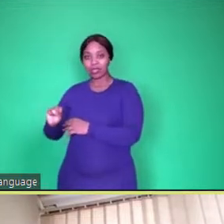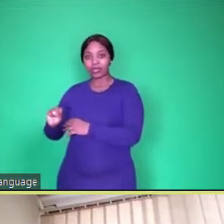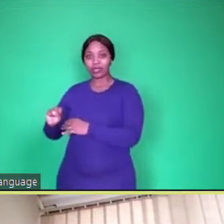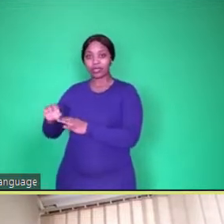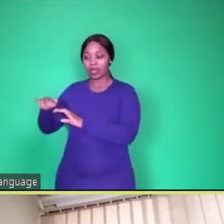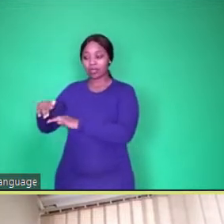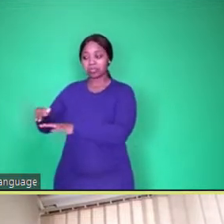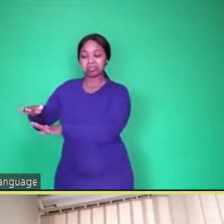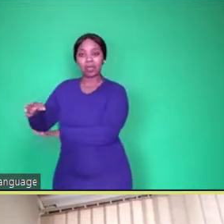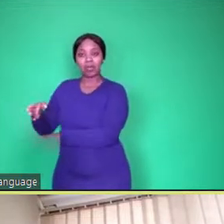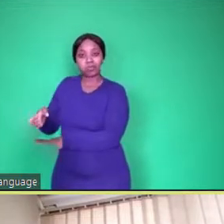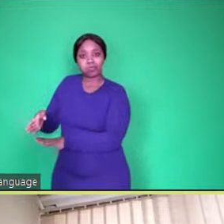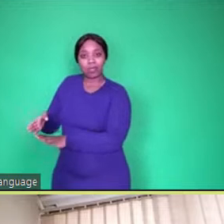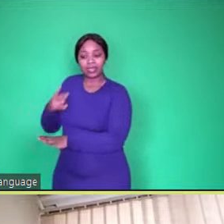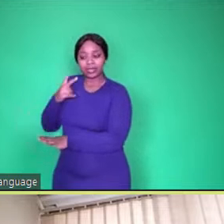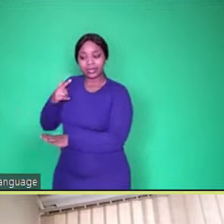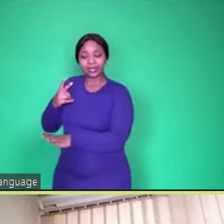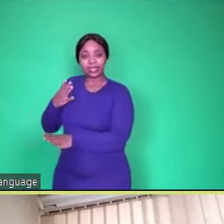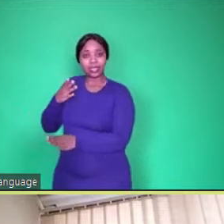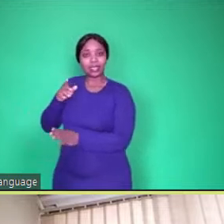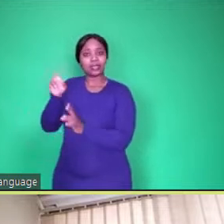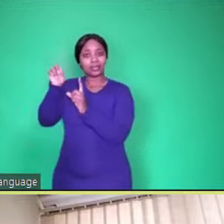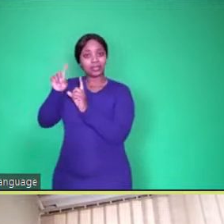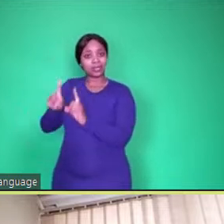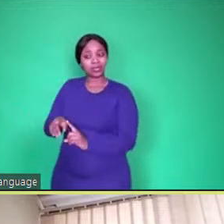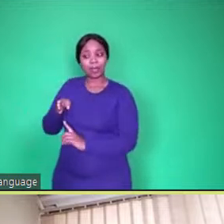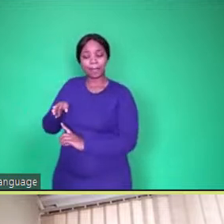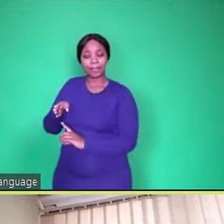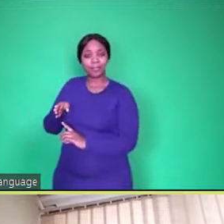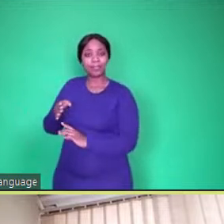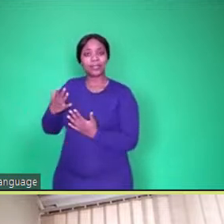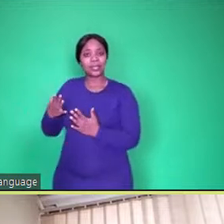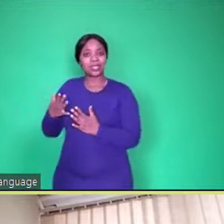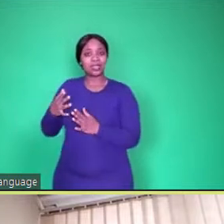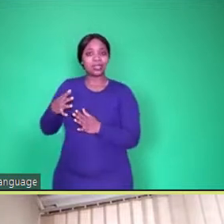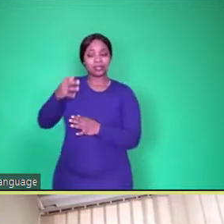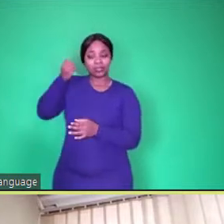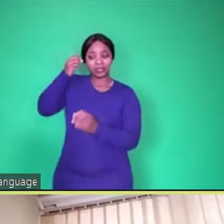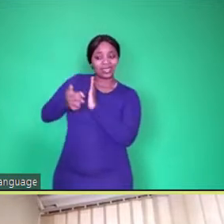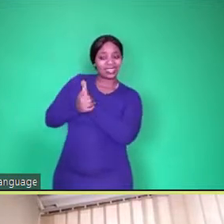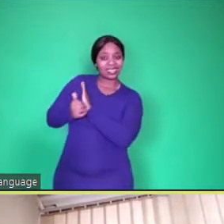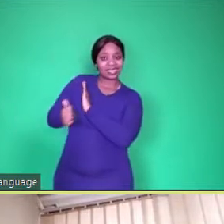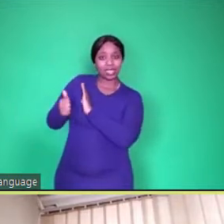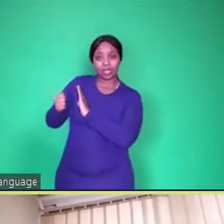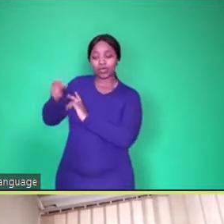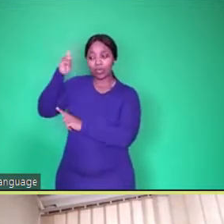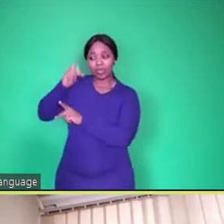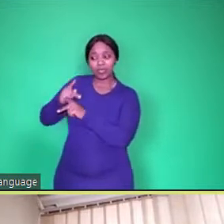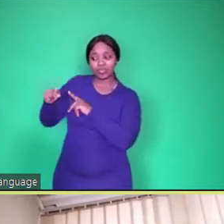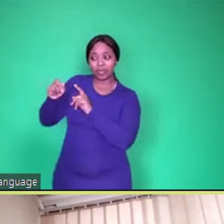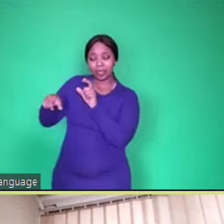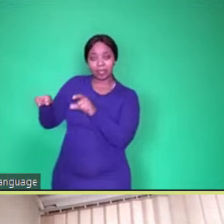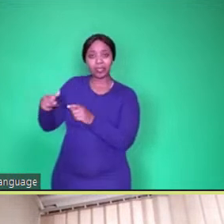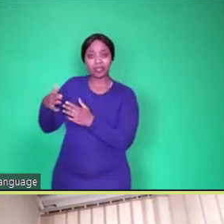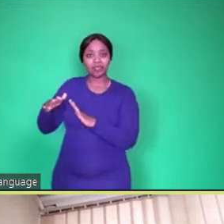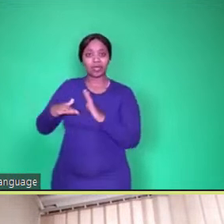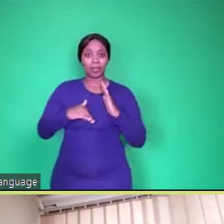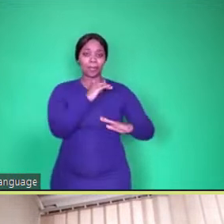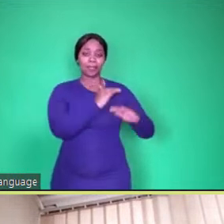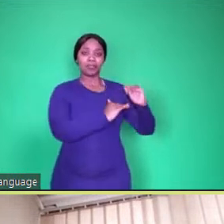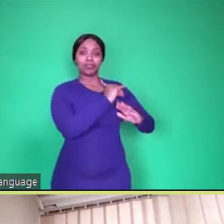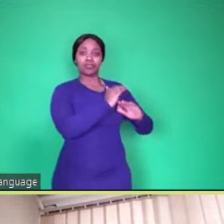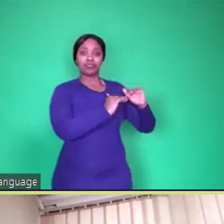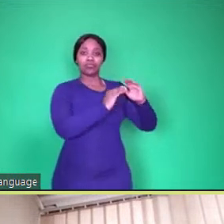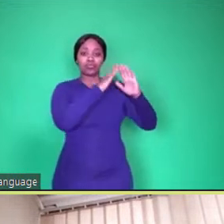know the place, we're able to see, especially the skill or the professional, having to build the houses at the outer